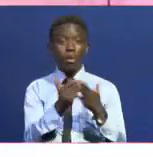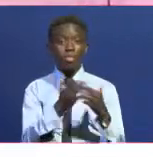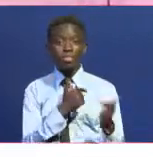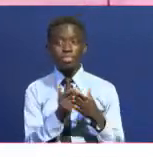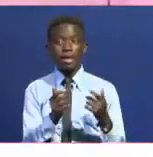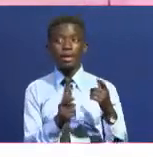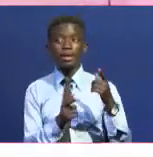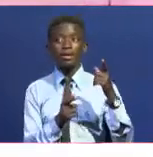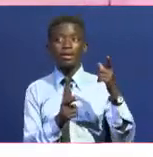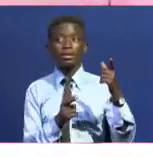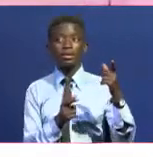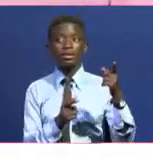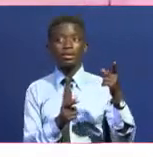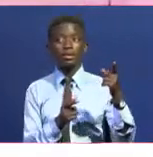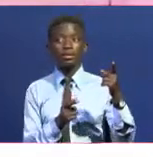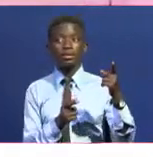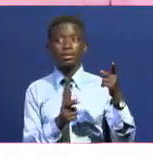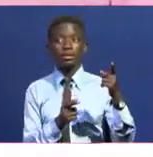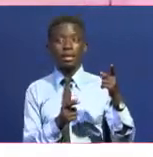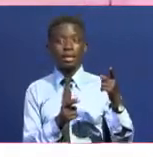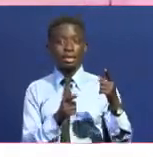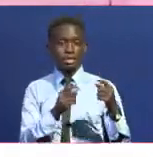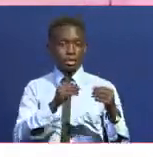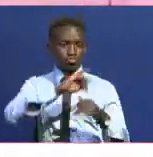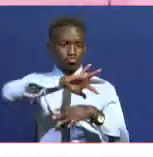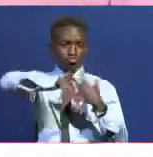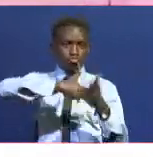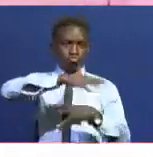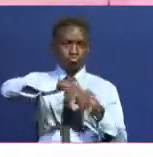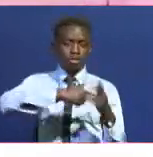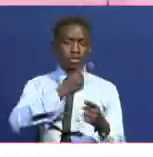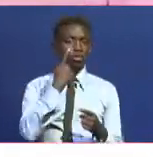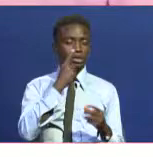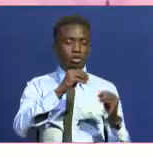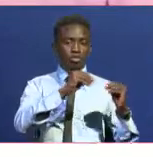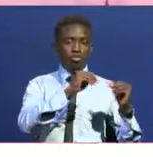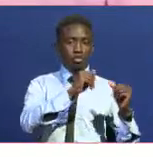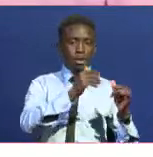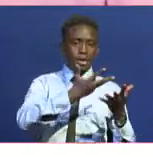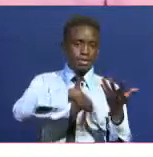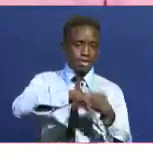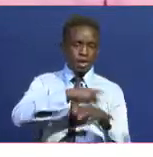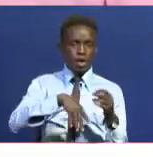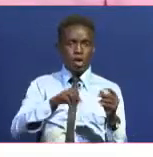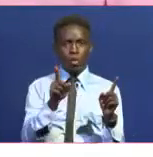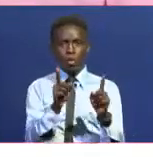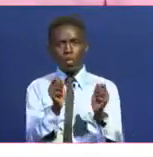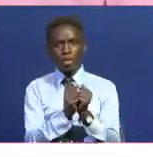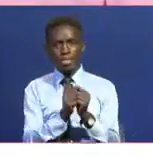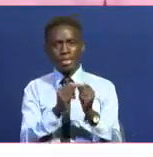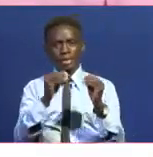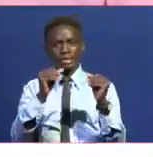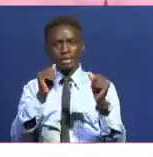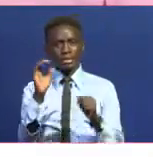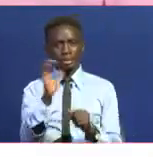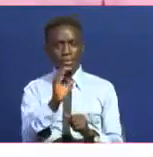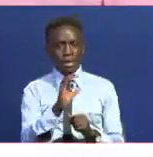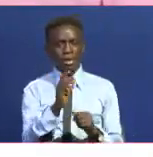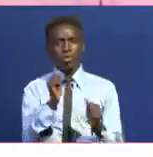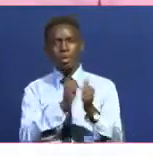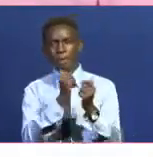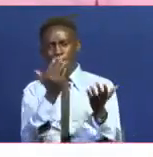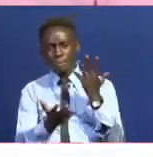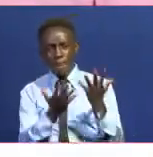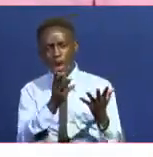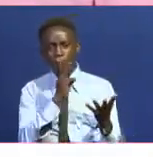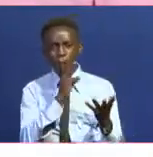basically a composite material made of sand, changarawe, cement, and ballast, and of course you add